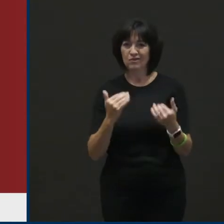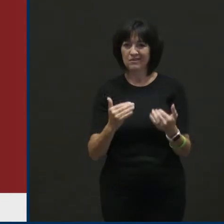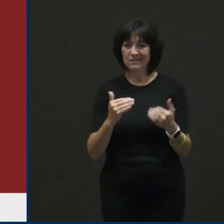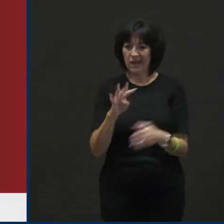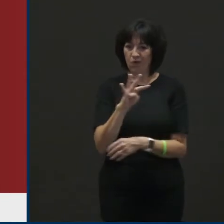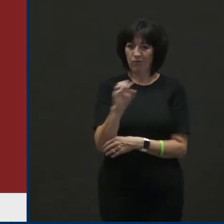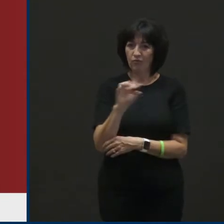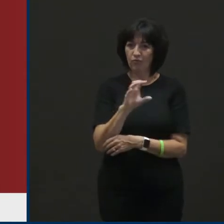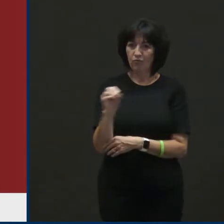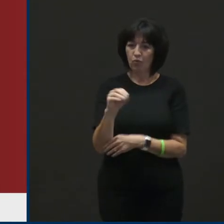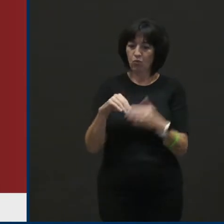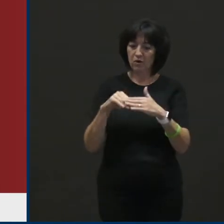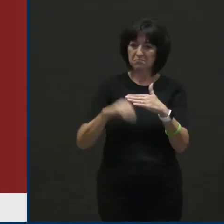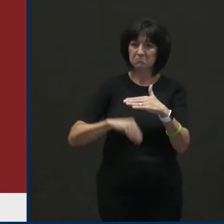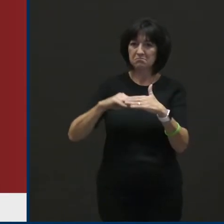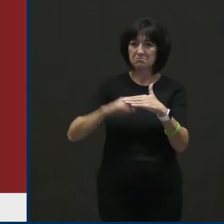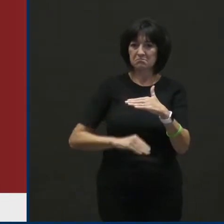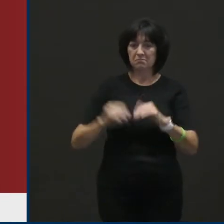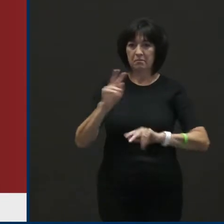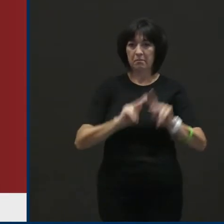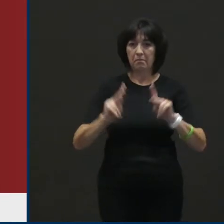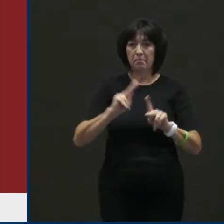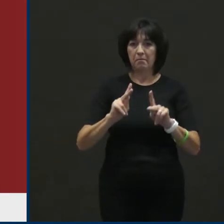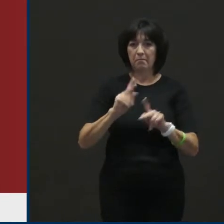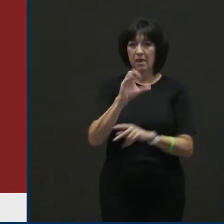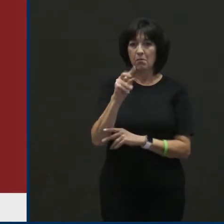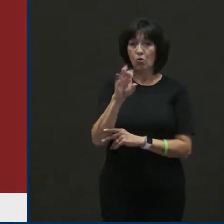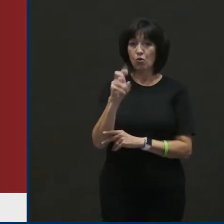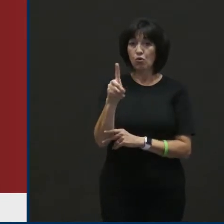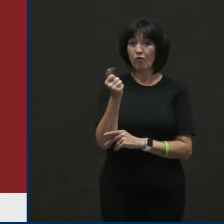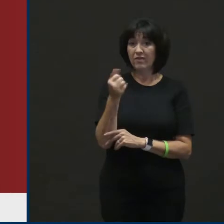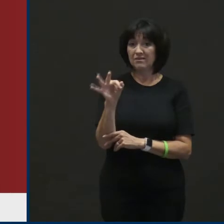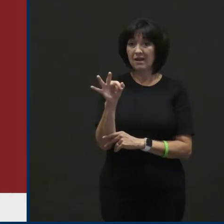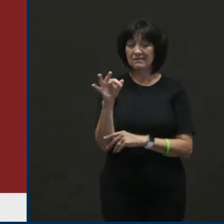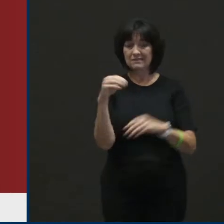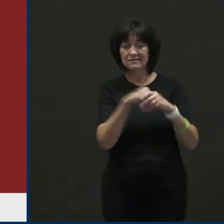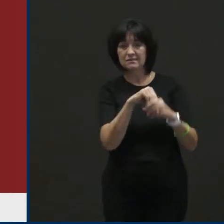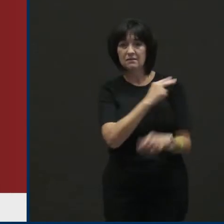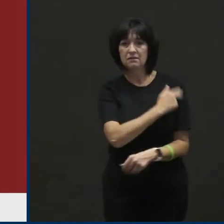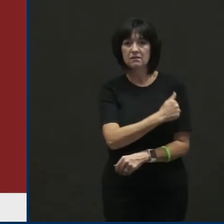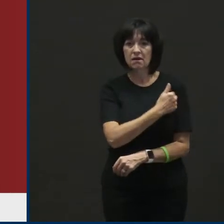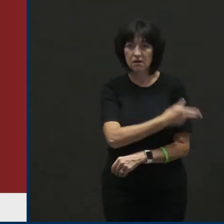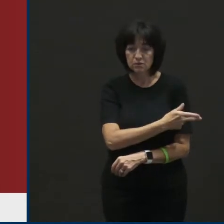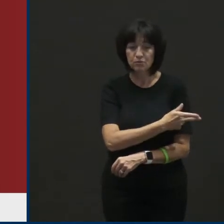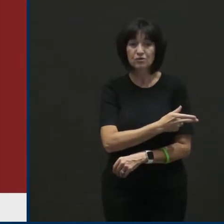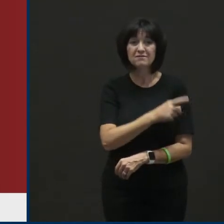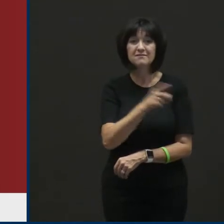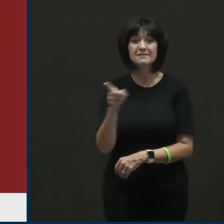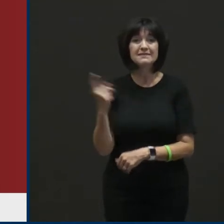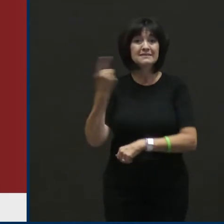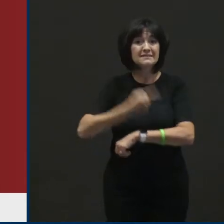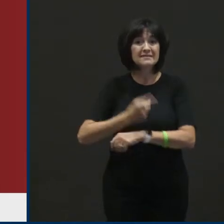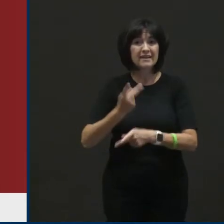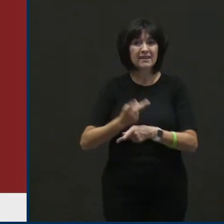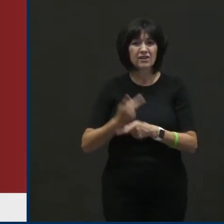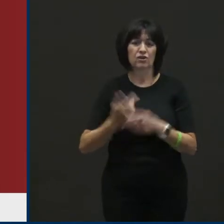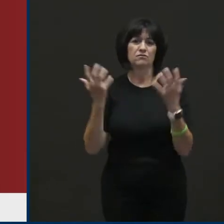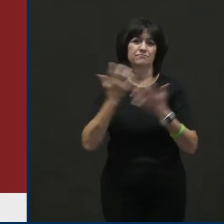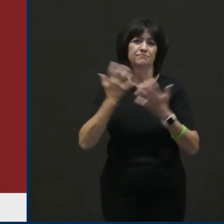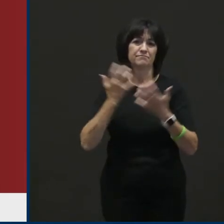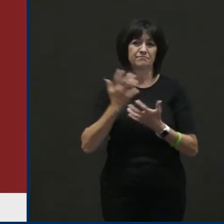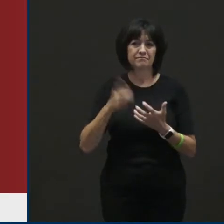significantly below what they were just 6 months ago. Our daycare workers have been incredible as